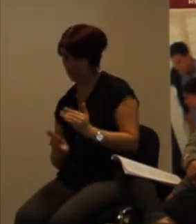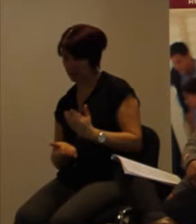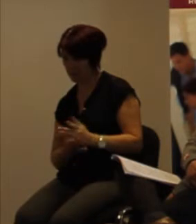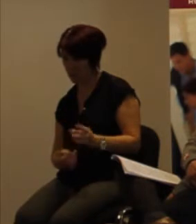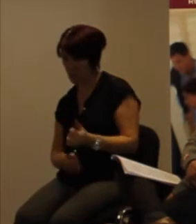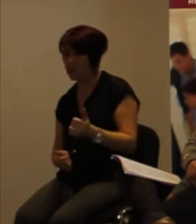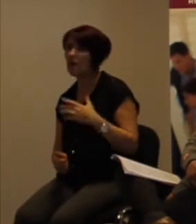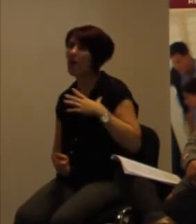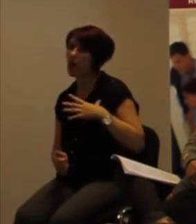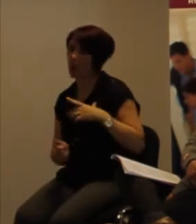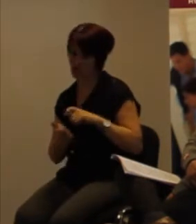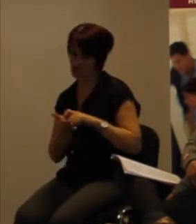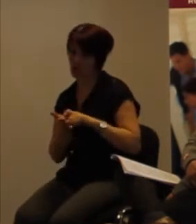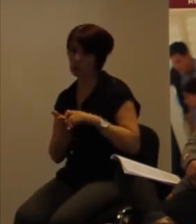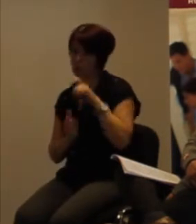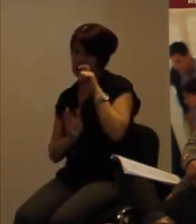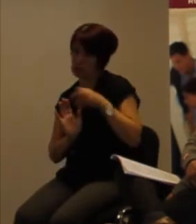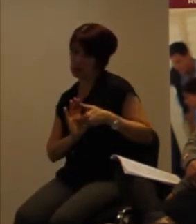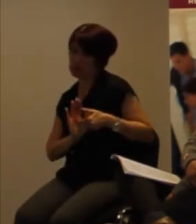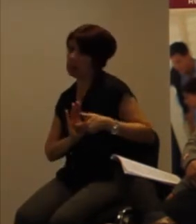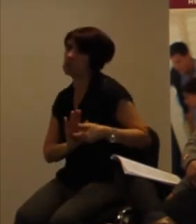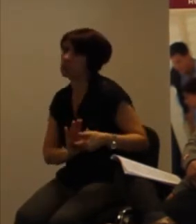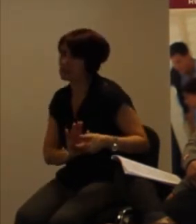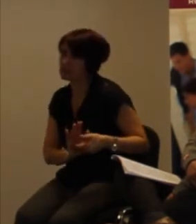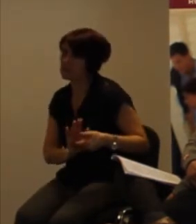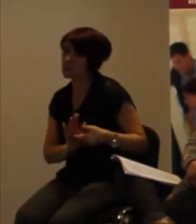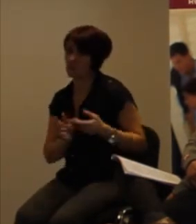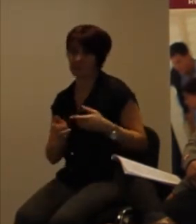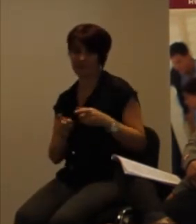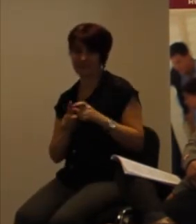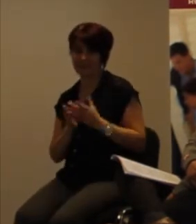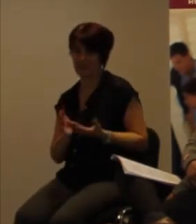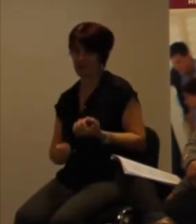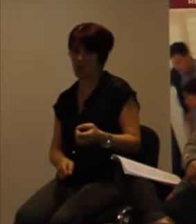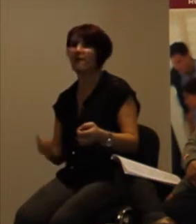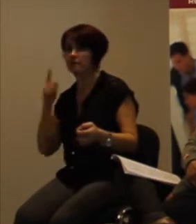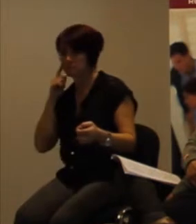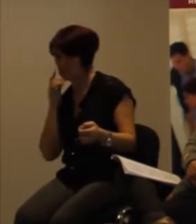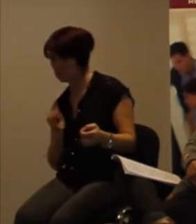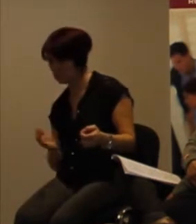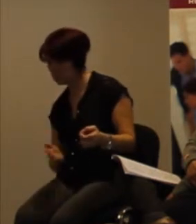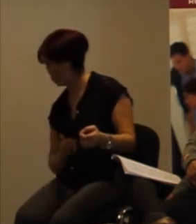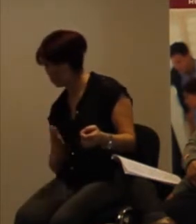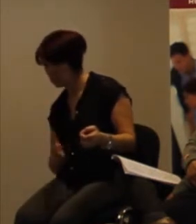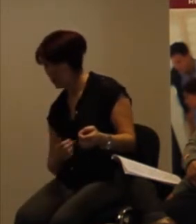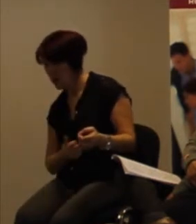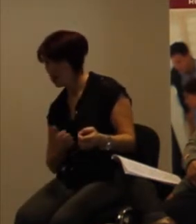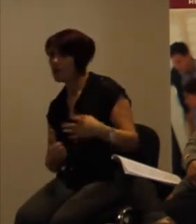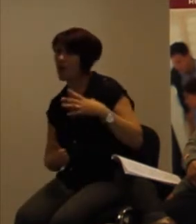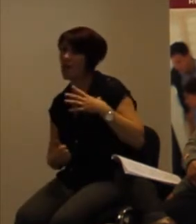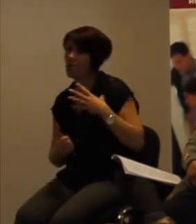contain notes or not used as a facility for cheating among learners, given an unfair advantage. They're not